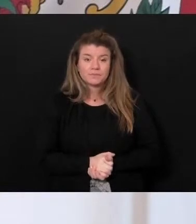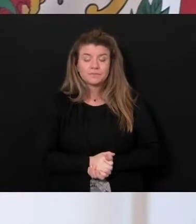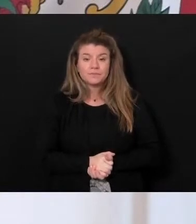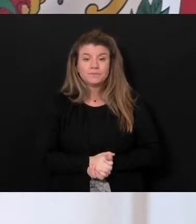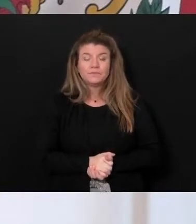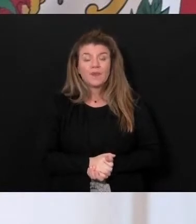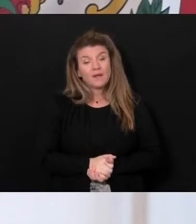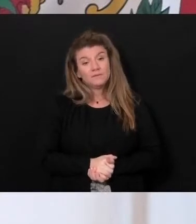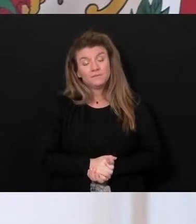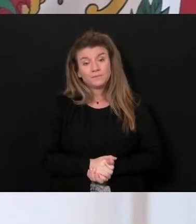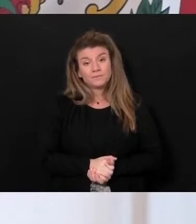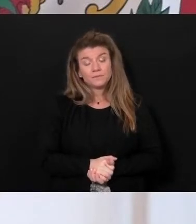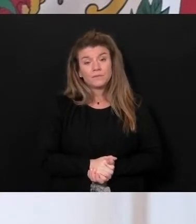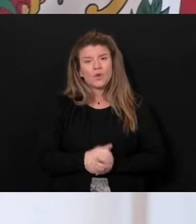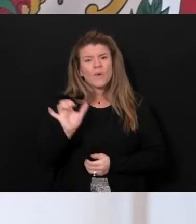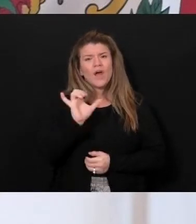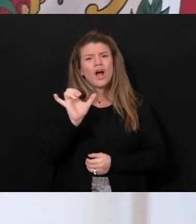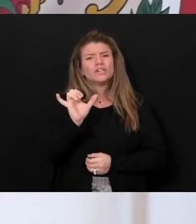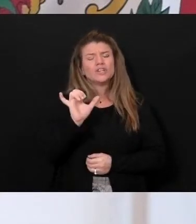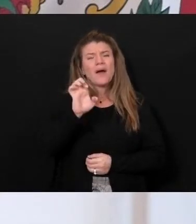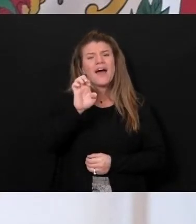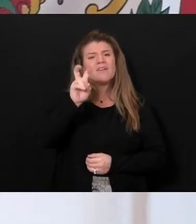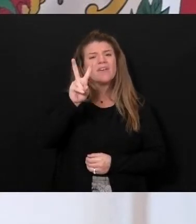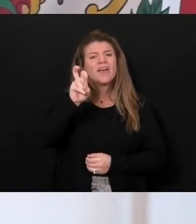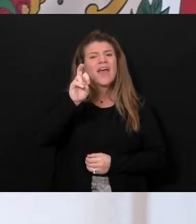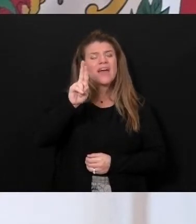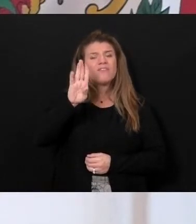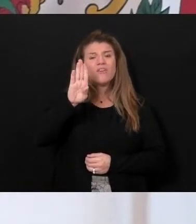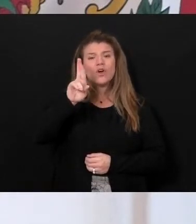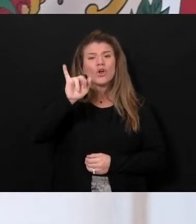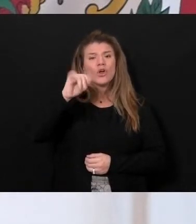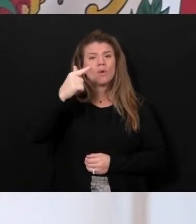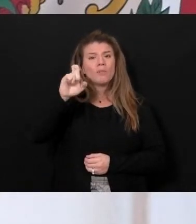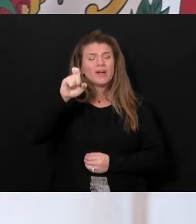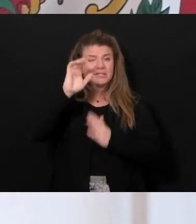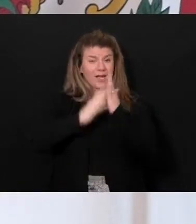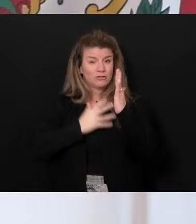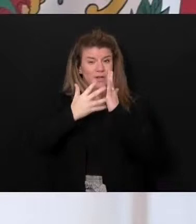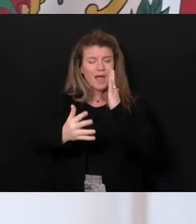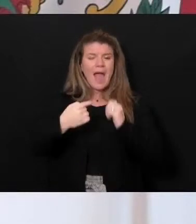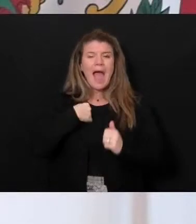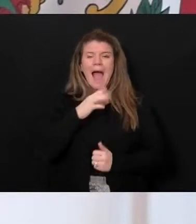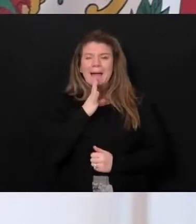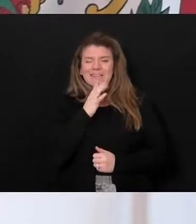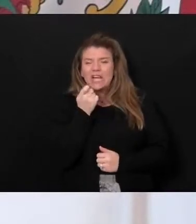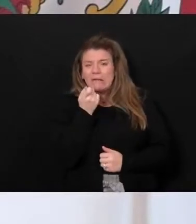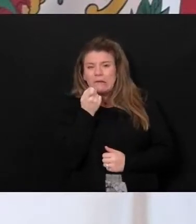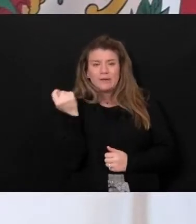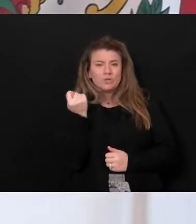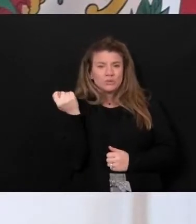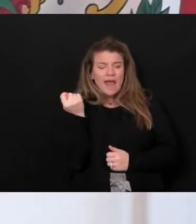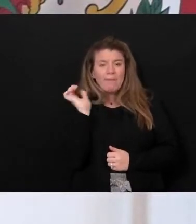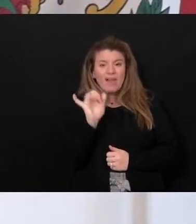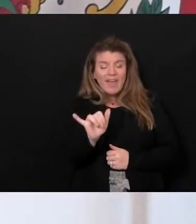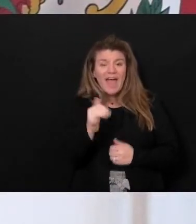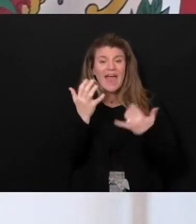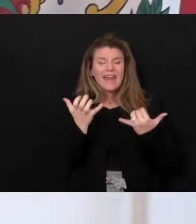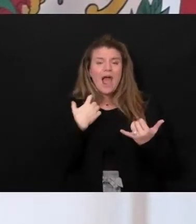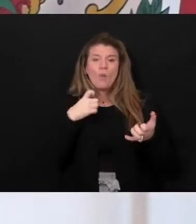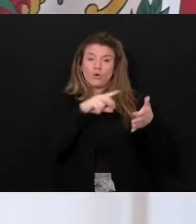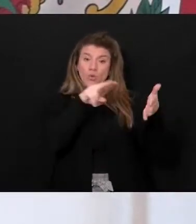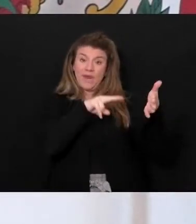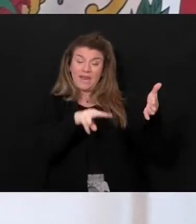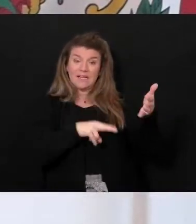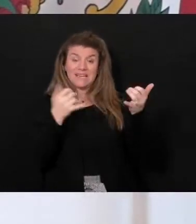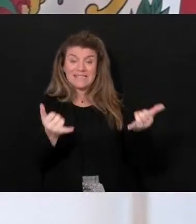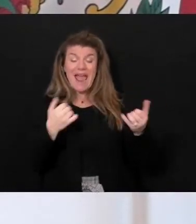thing. There's an Everbridge scheduling system. I hinted about this to you on Tuesday. Now I'm going to read that